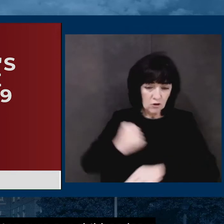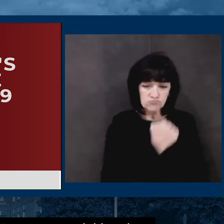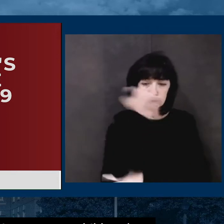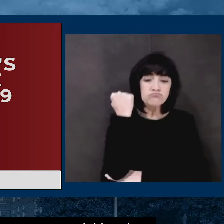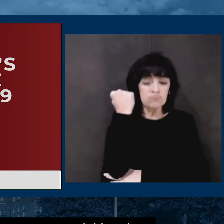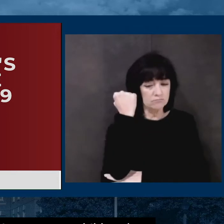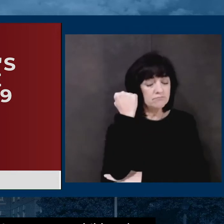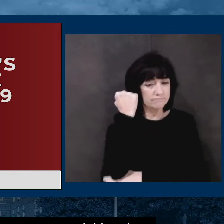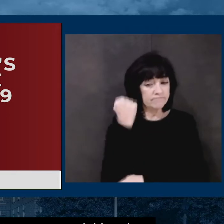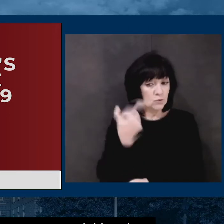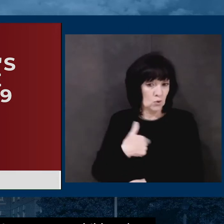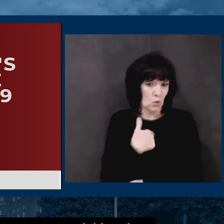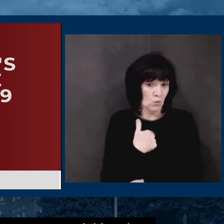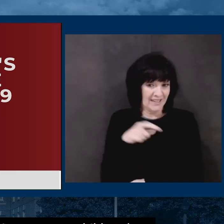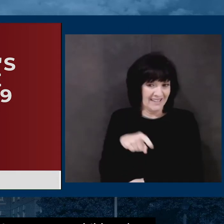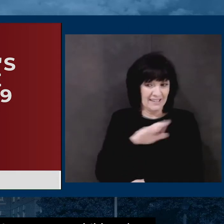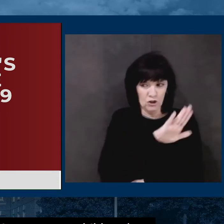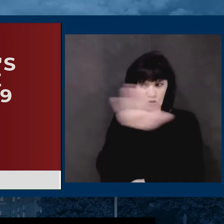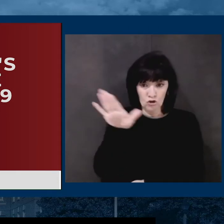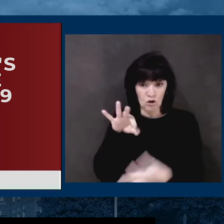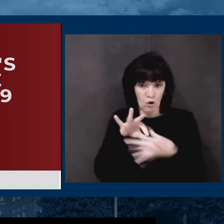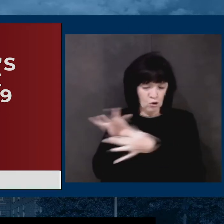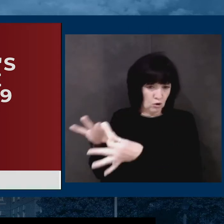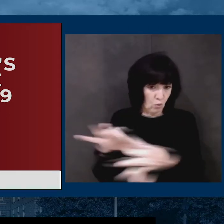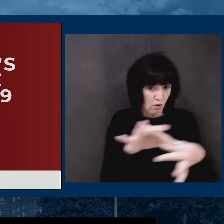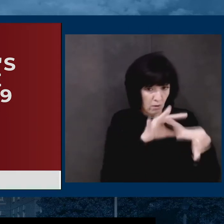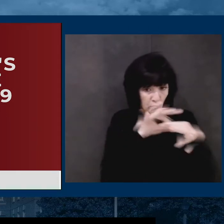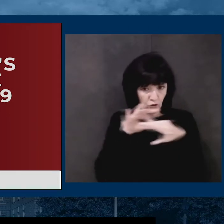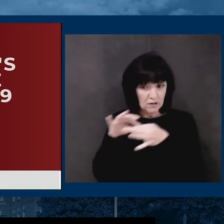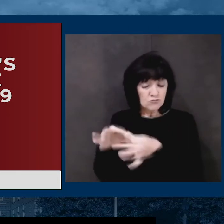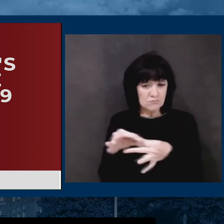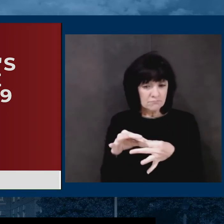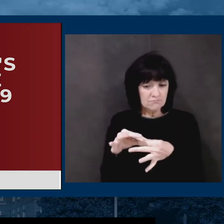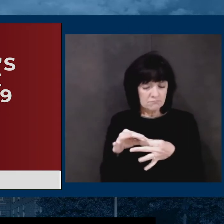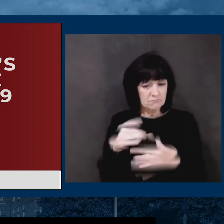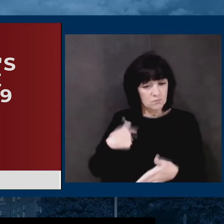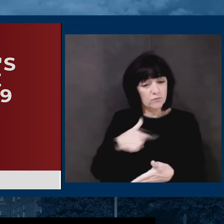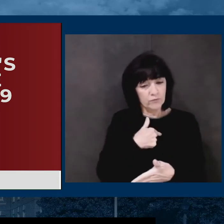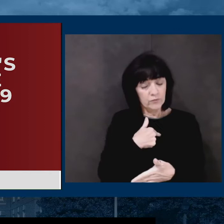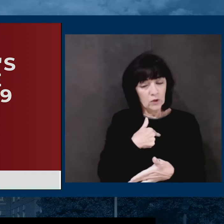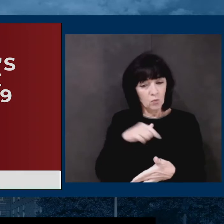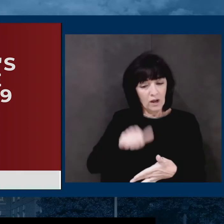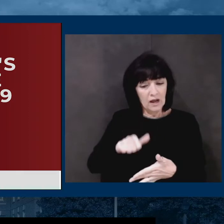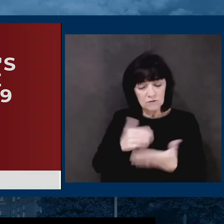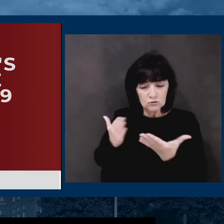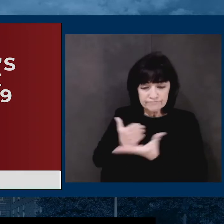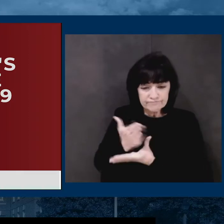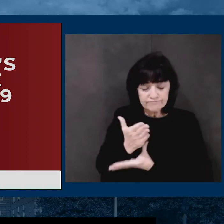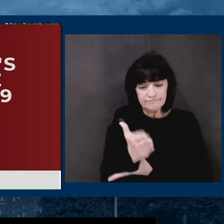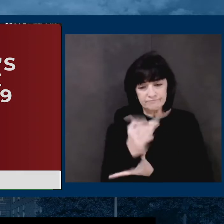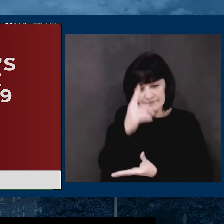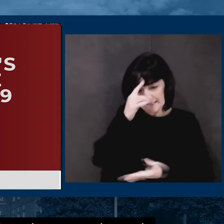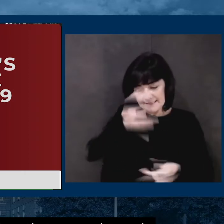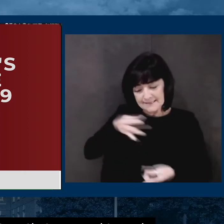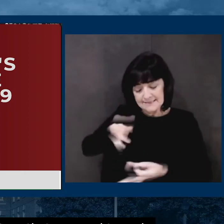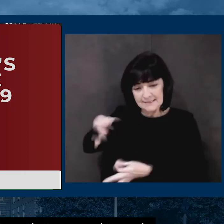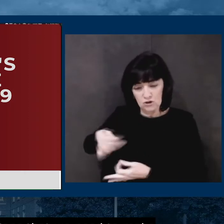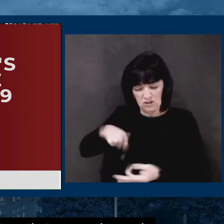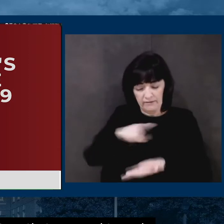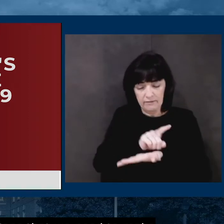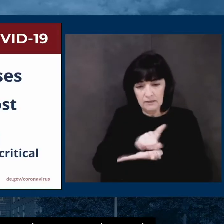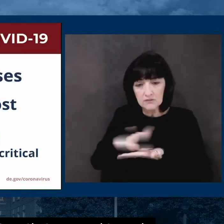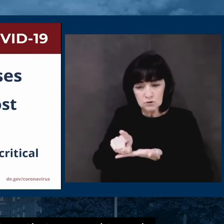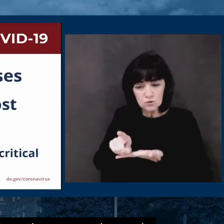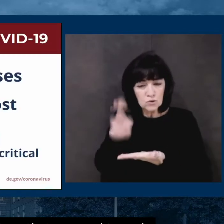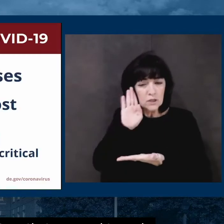everyone's cooperation as we think through the decisions we need to make this week, and we'll be talking more about those decisions